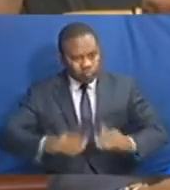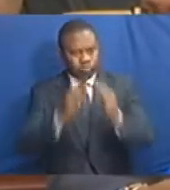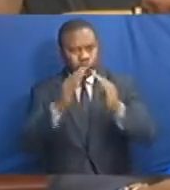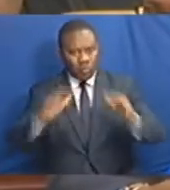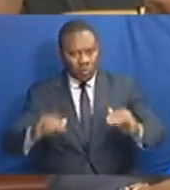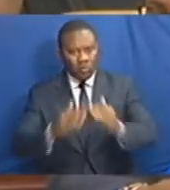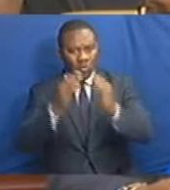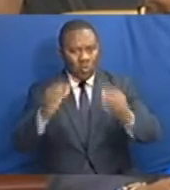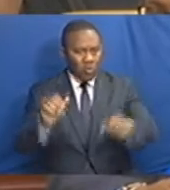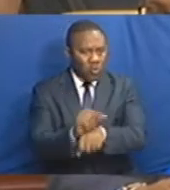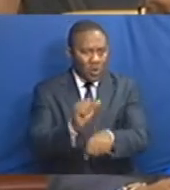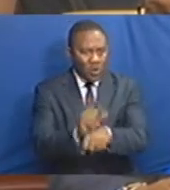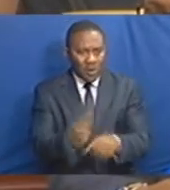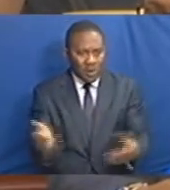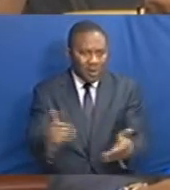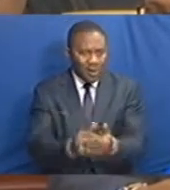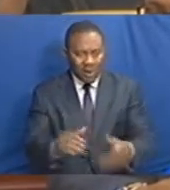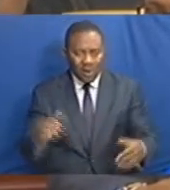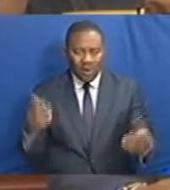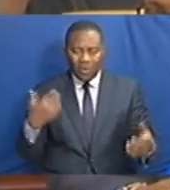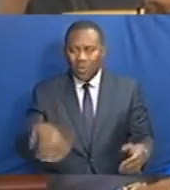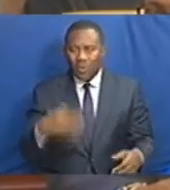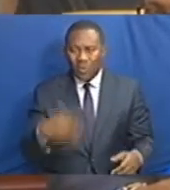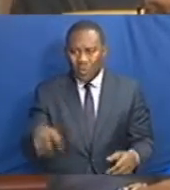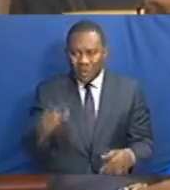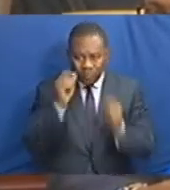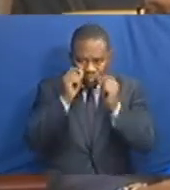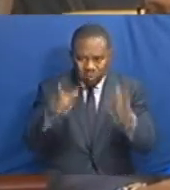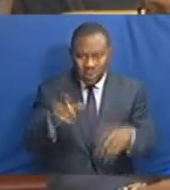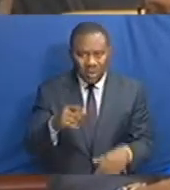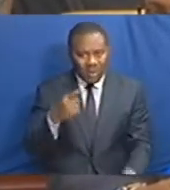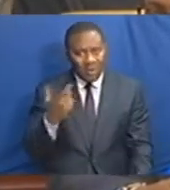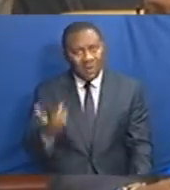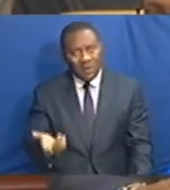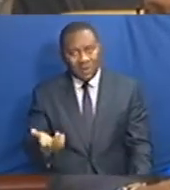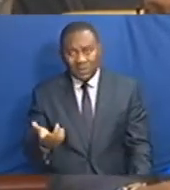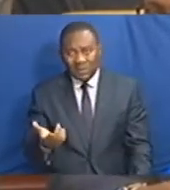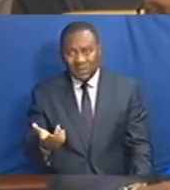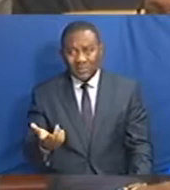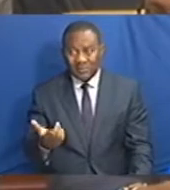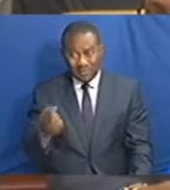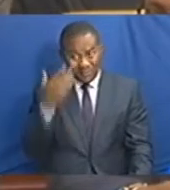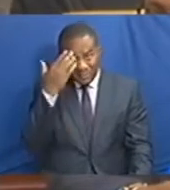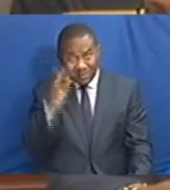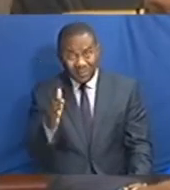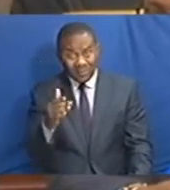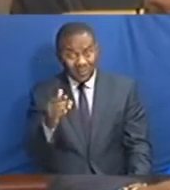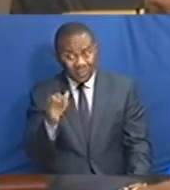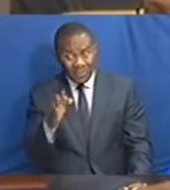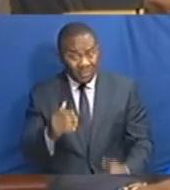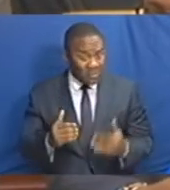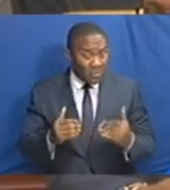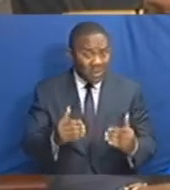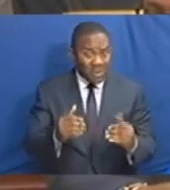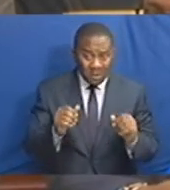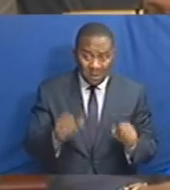these industries to this status. In fact, they are baffled, and they don't even know whether we can move ahead.